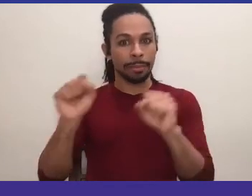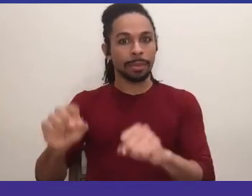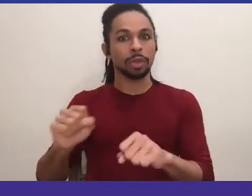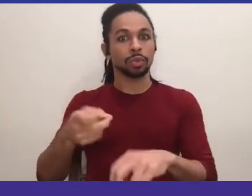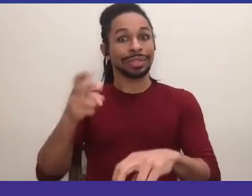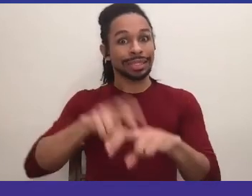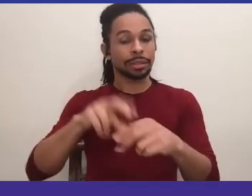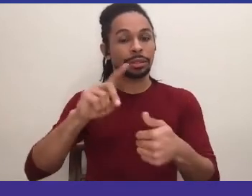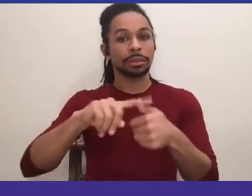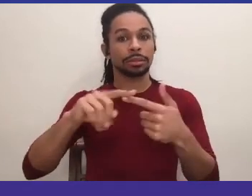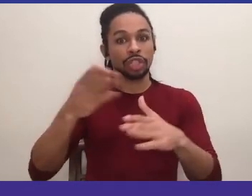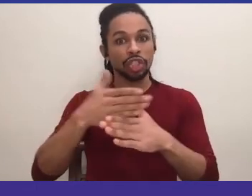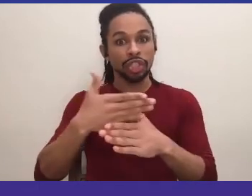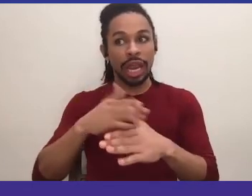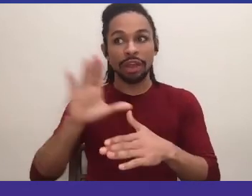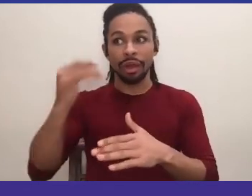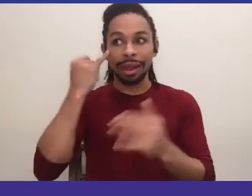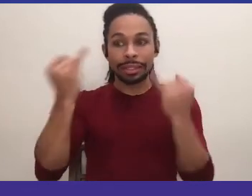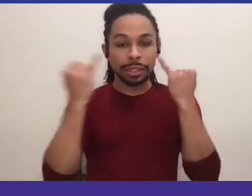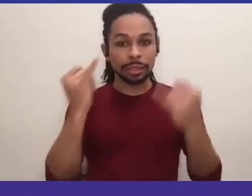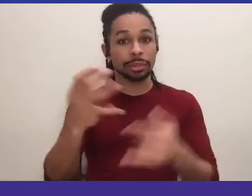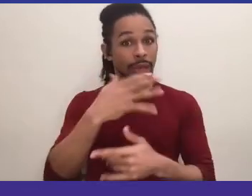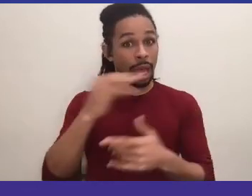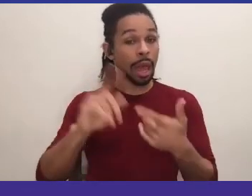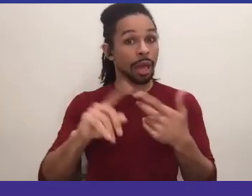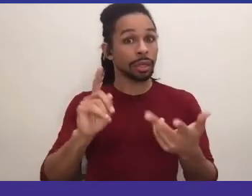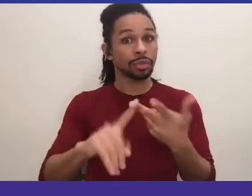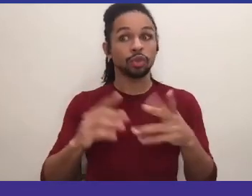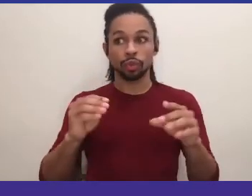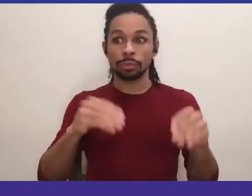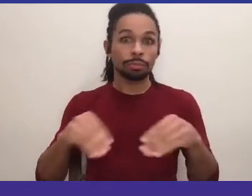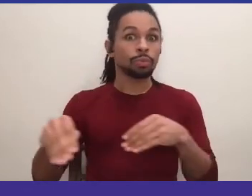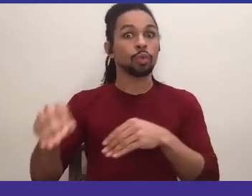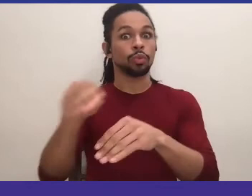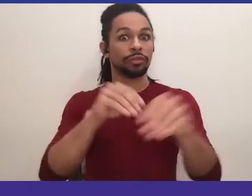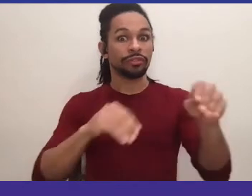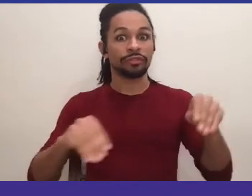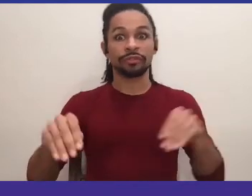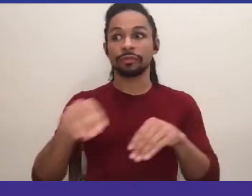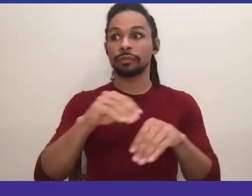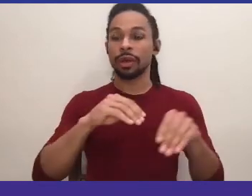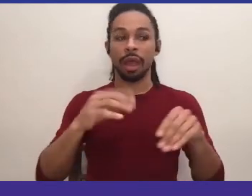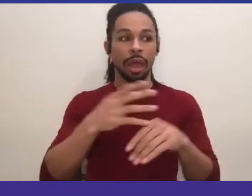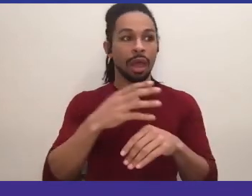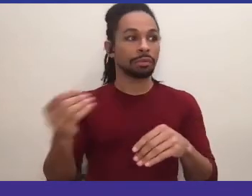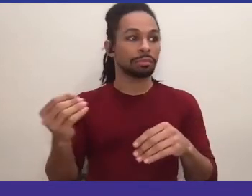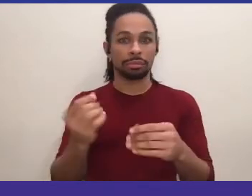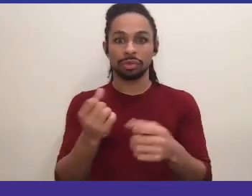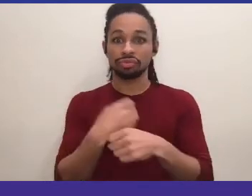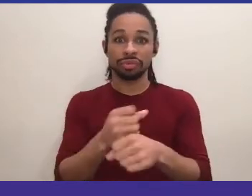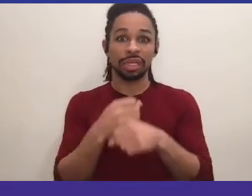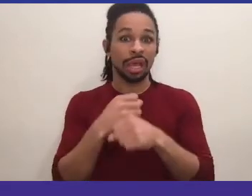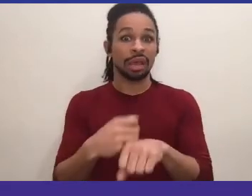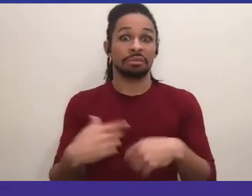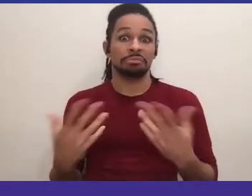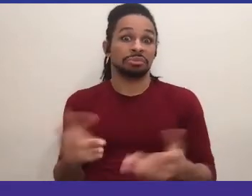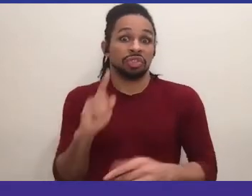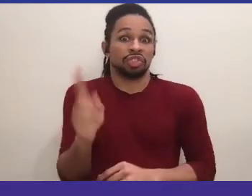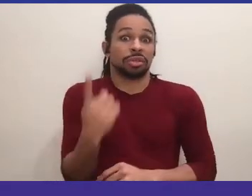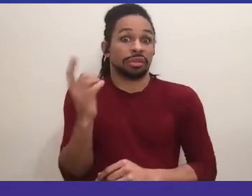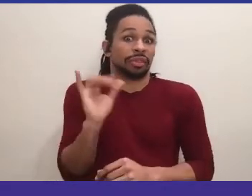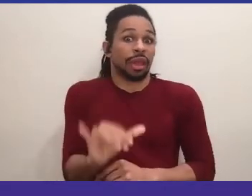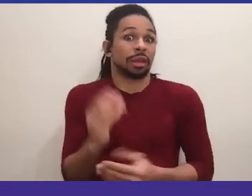share their ideas, and to move and create maybe just that, maybe